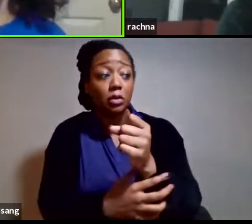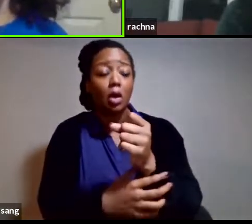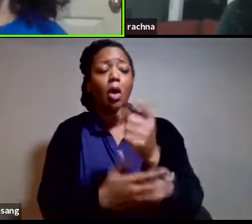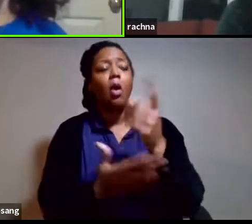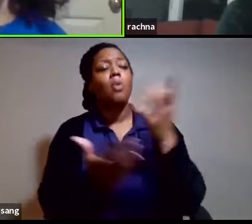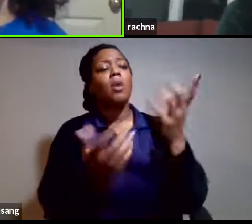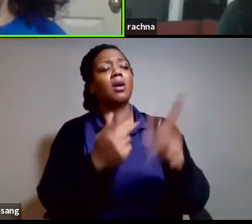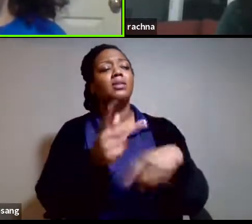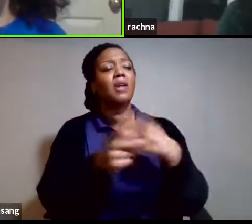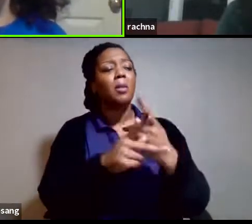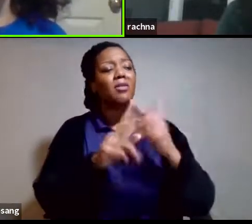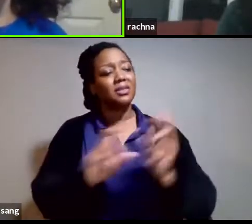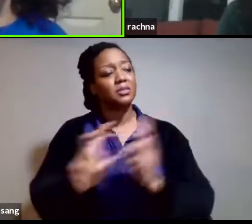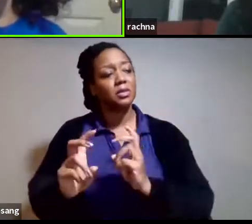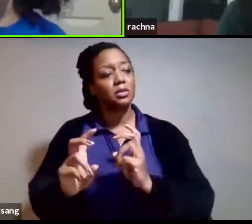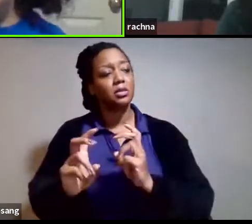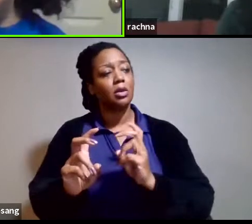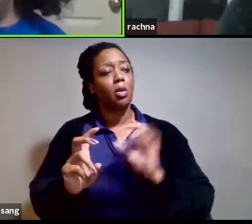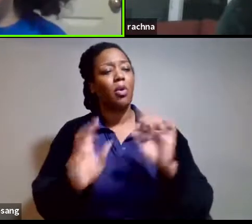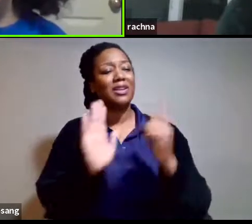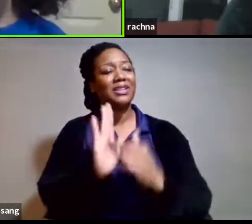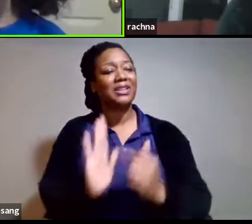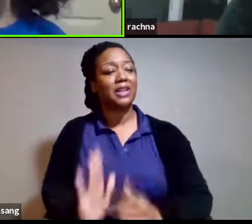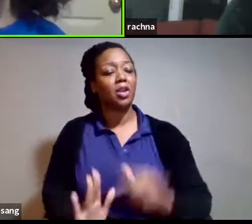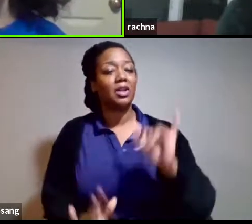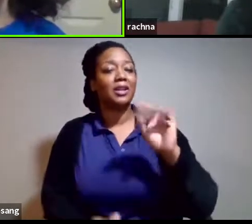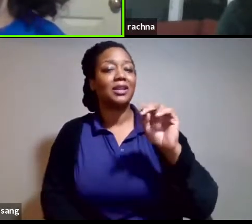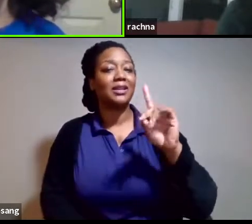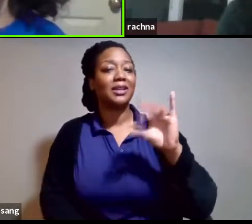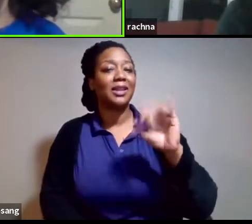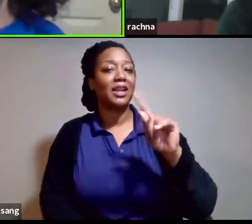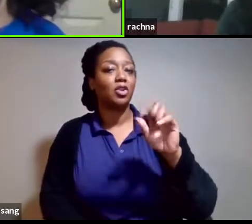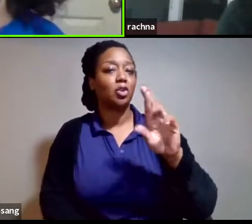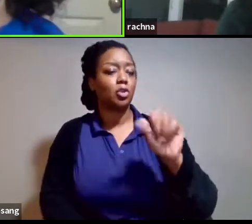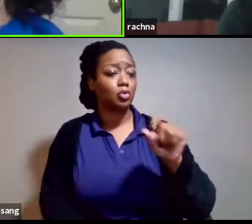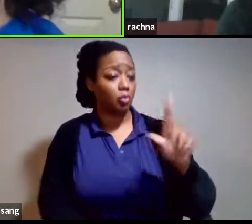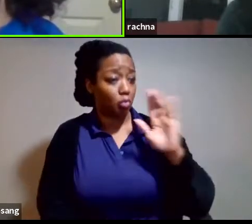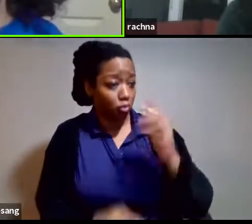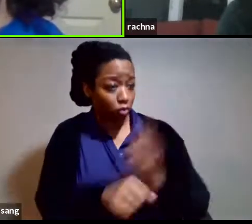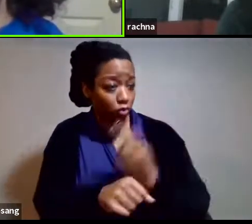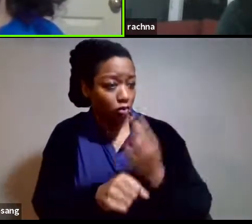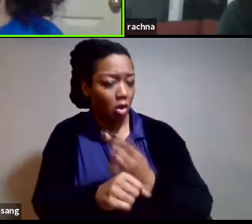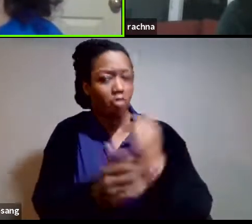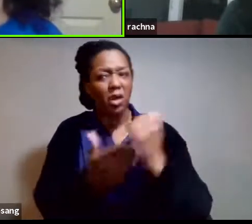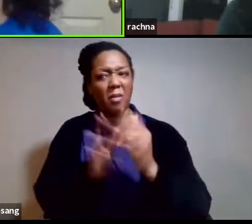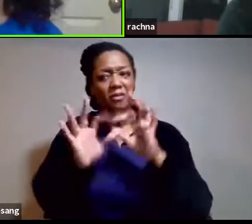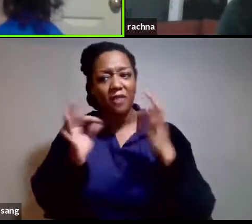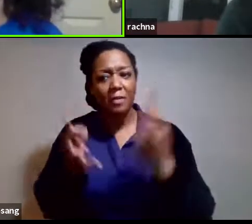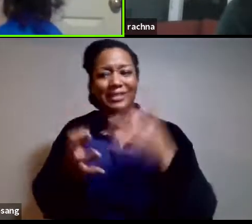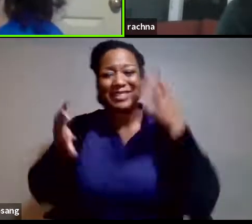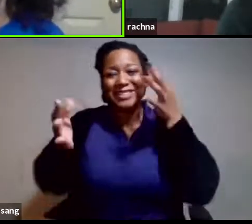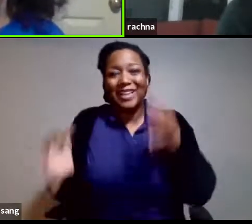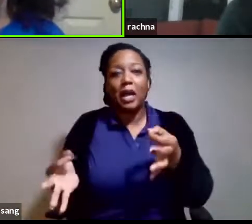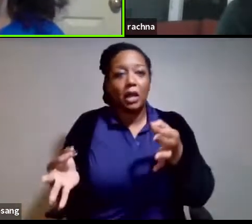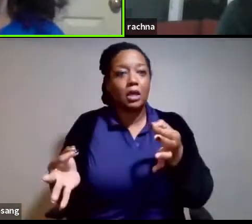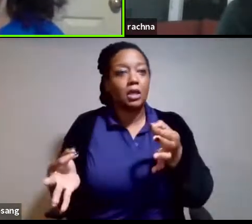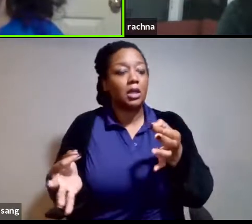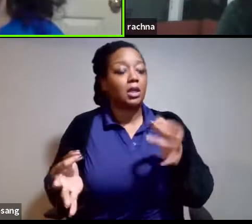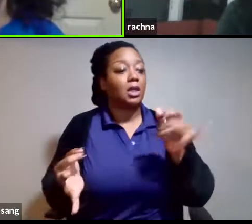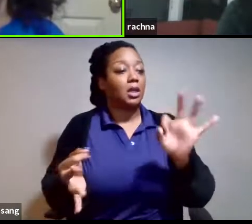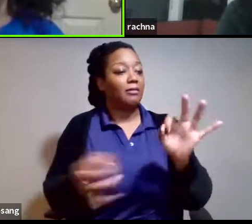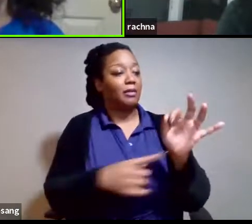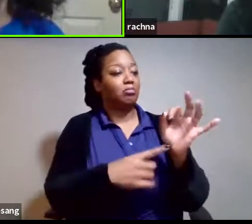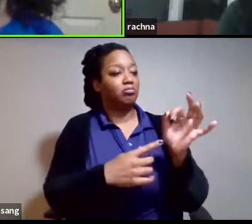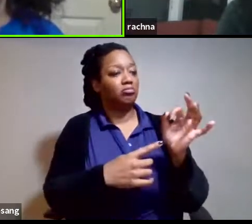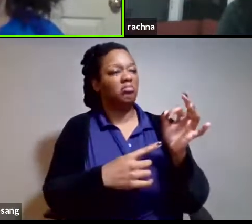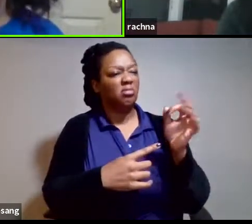or indicators would you use to help families make decisions as to whether or not college is